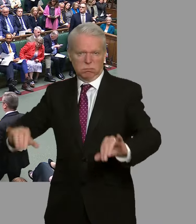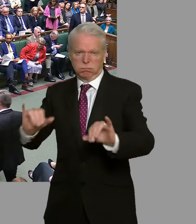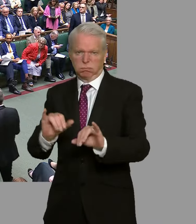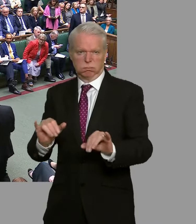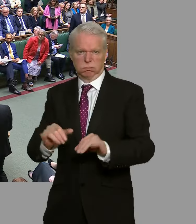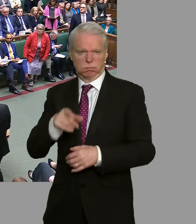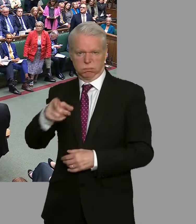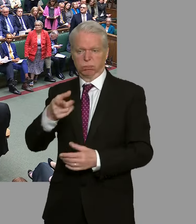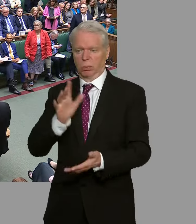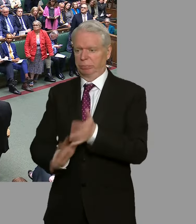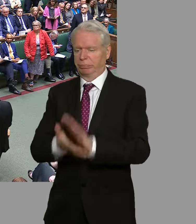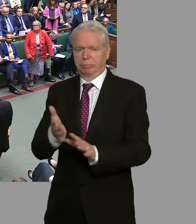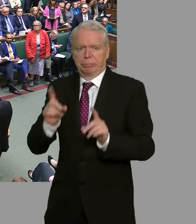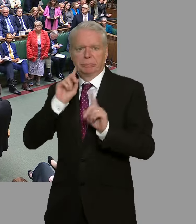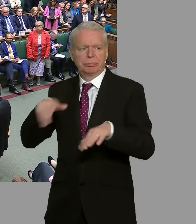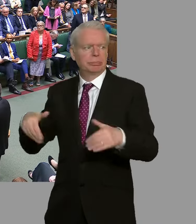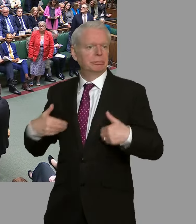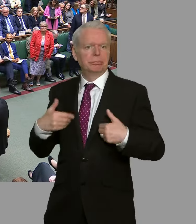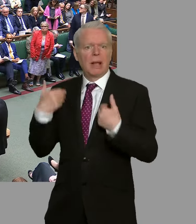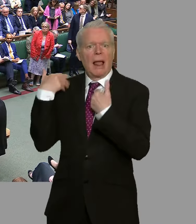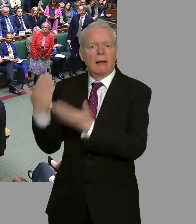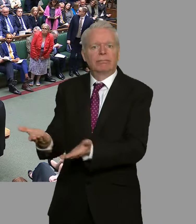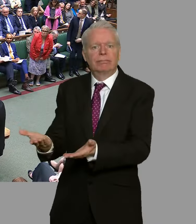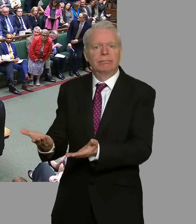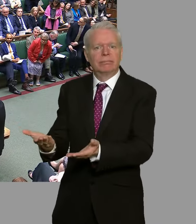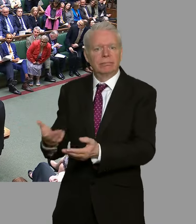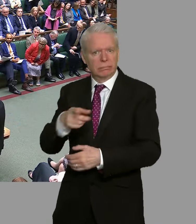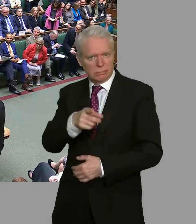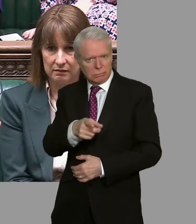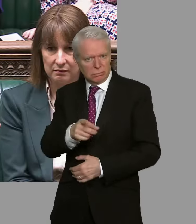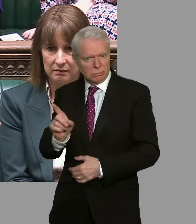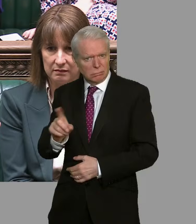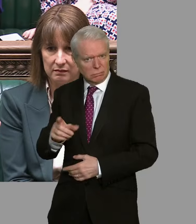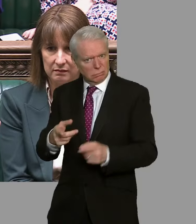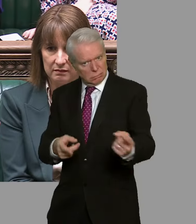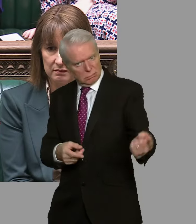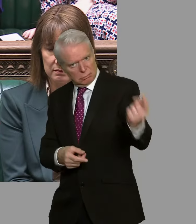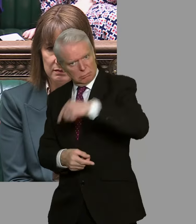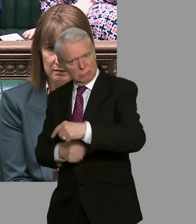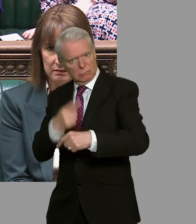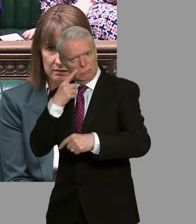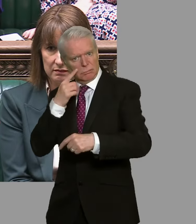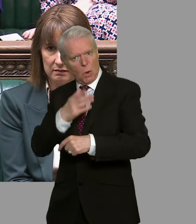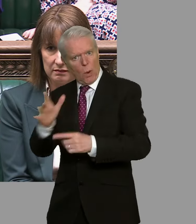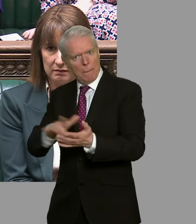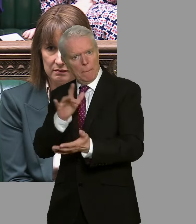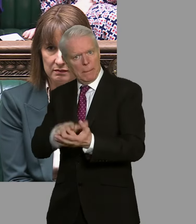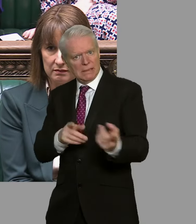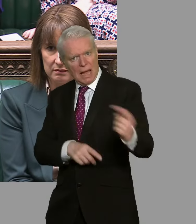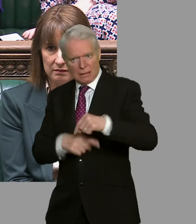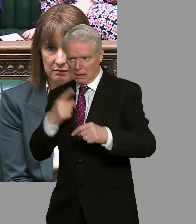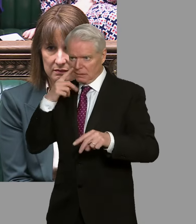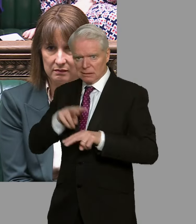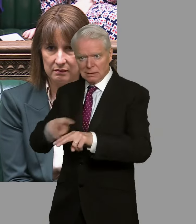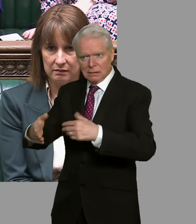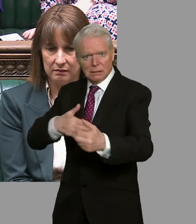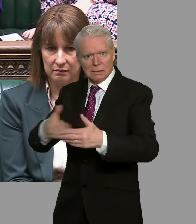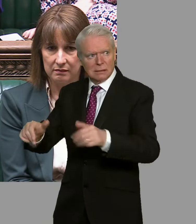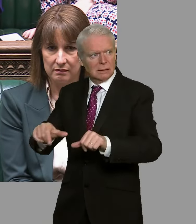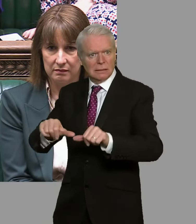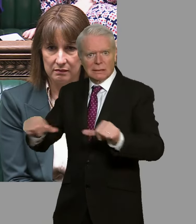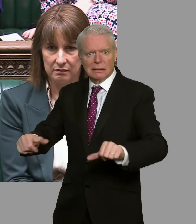Prime Minister. Well, further evidence, Mr Speaker, of the decline of the Tory party when they say that going